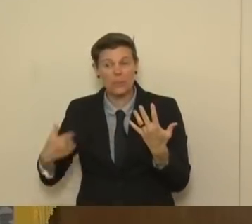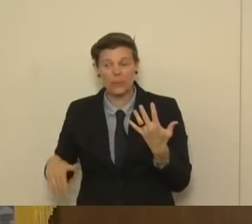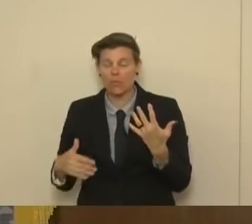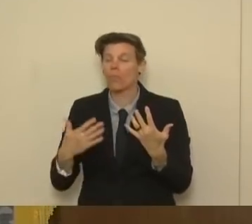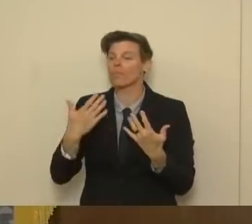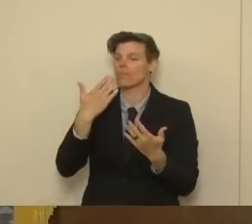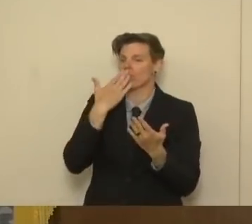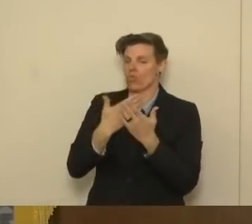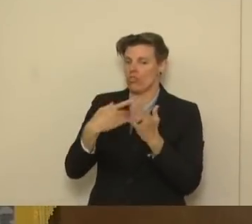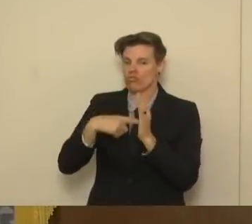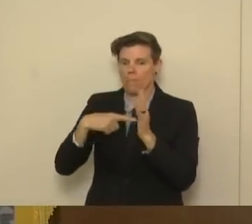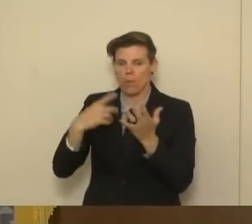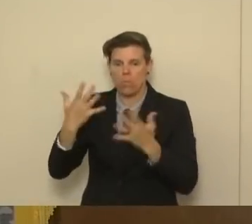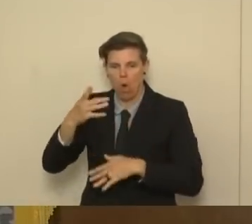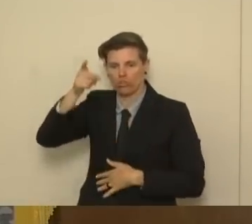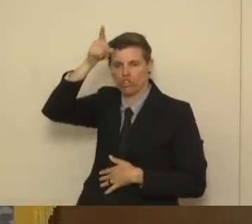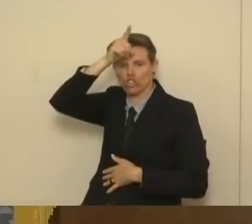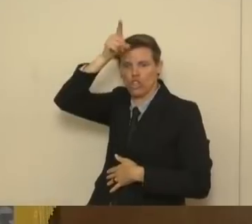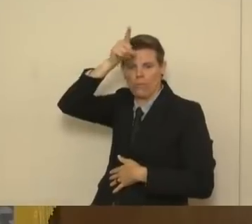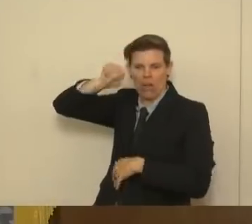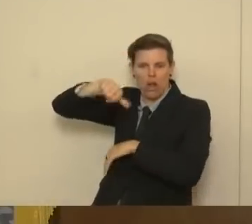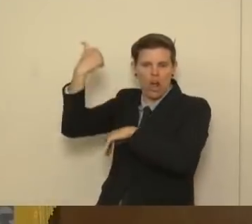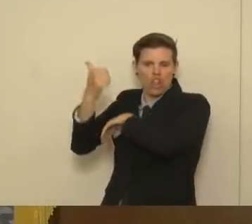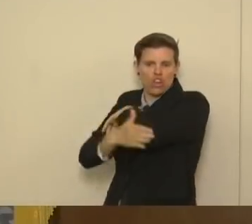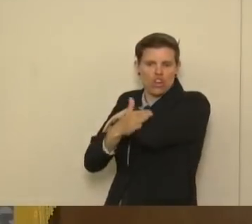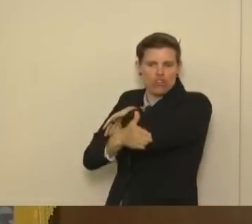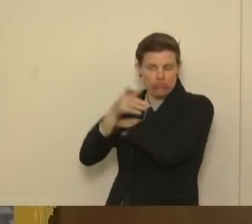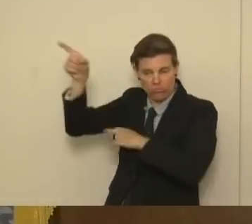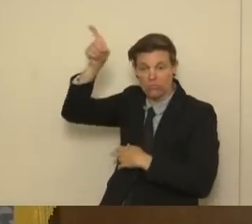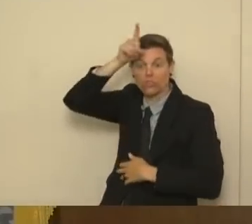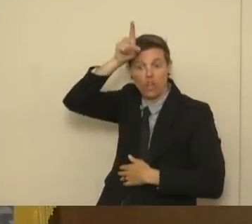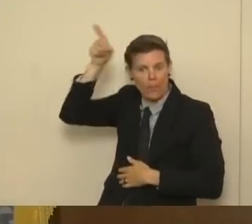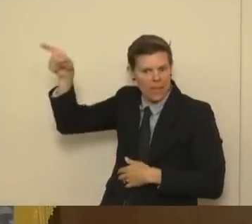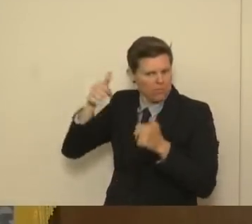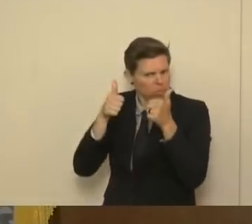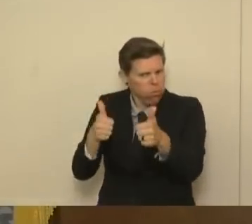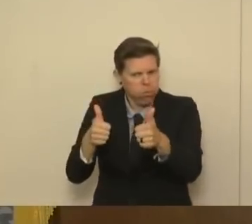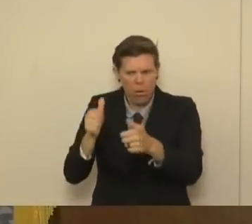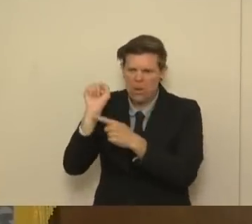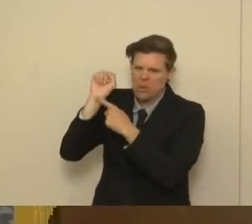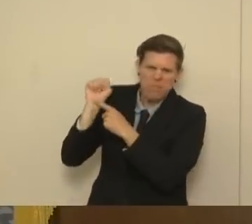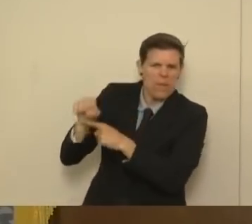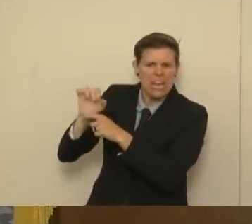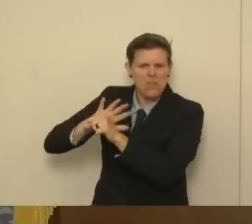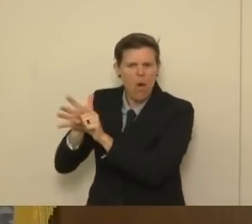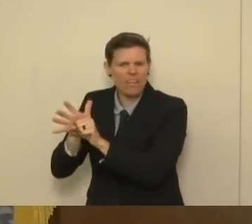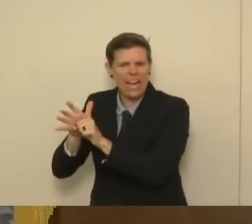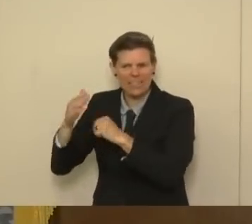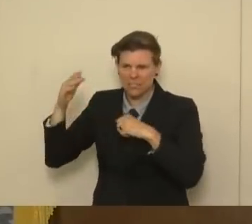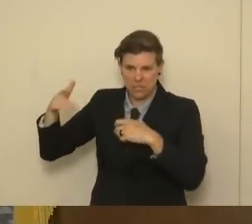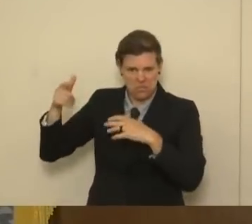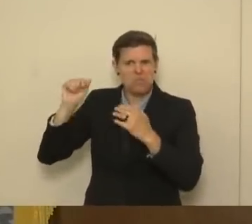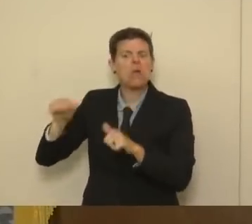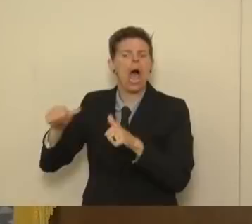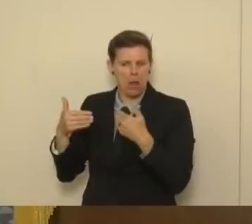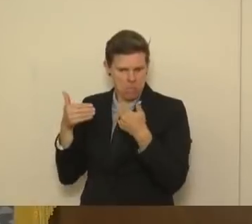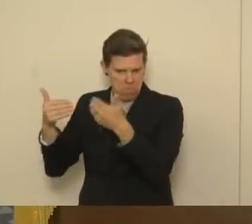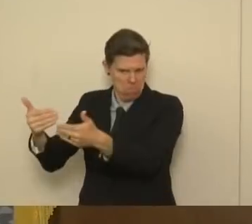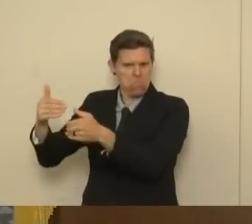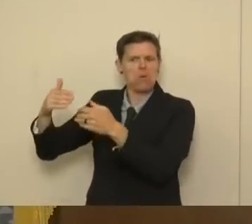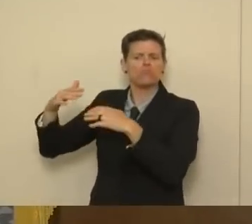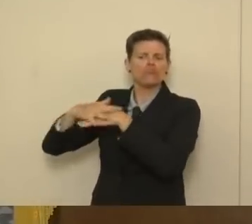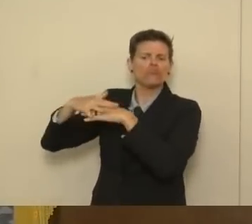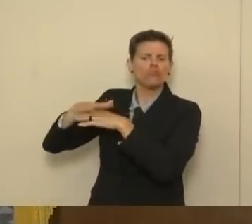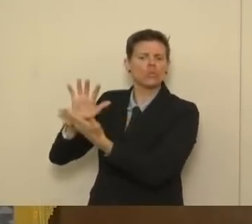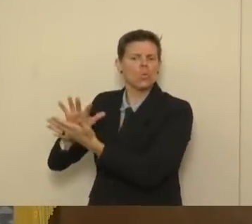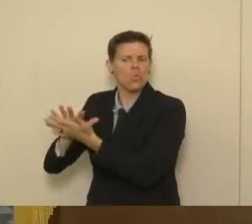other countries where they really beat back the virus. And we talked about getting our infection rates below 1, that's how you look at